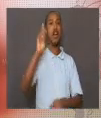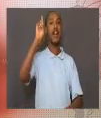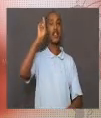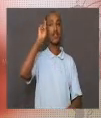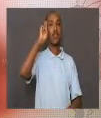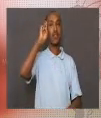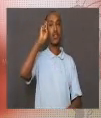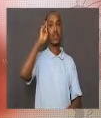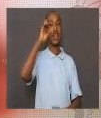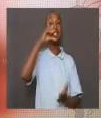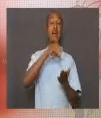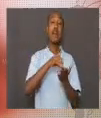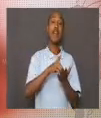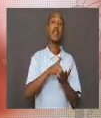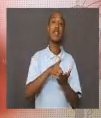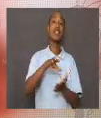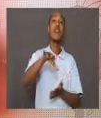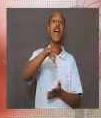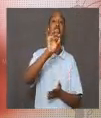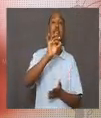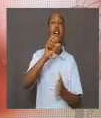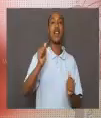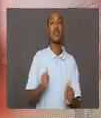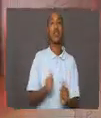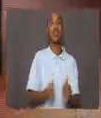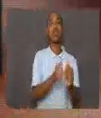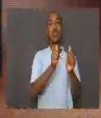Rutherford summarized his findings as follows.